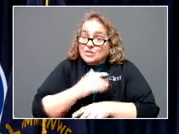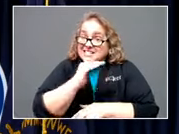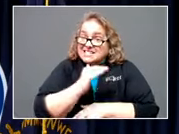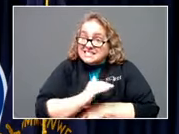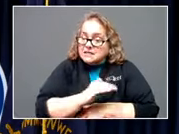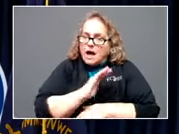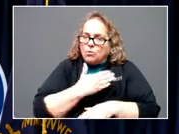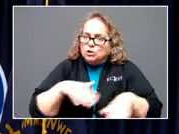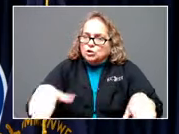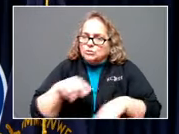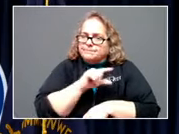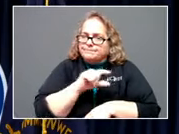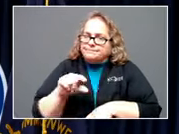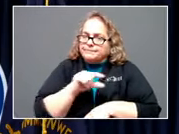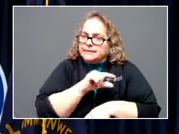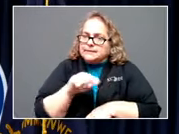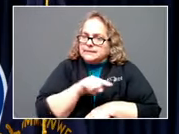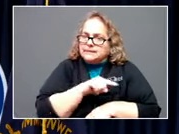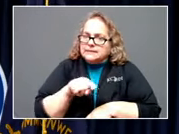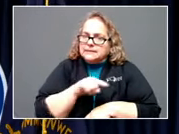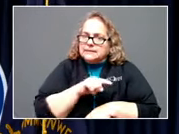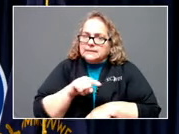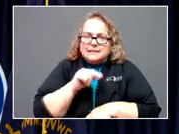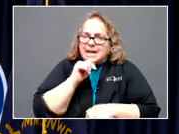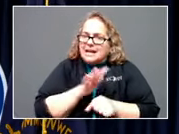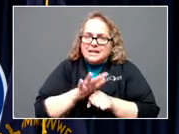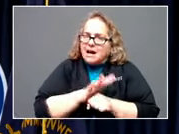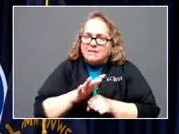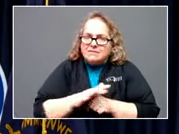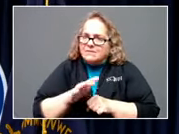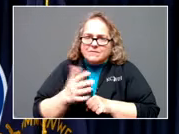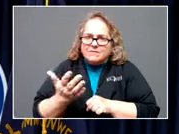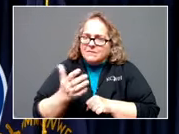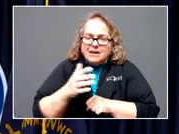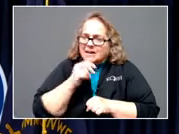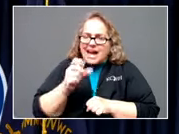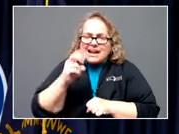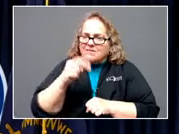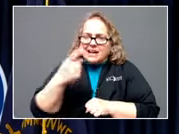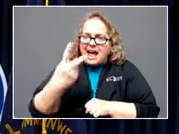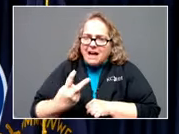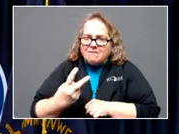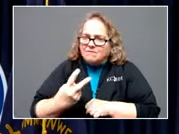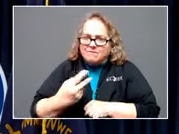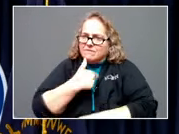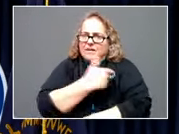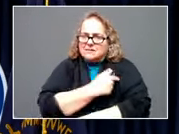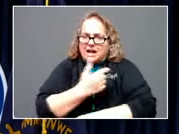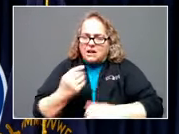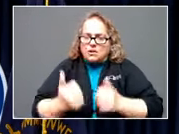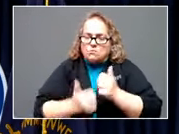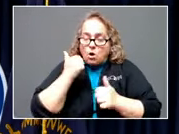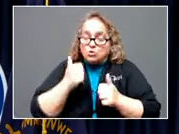would be in school, where at least half of them are not vaccinated, and now we have the most aggressively spreading variant that